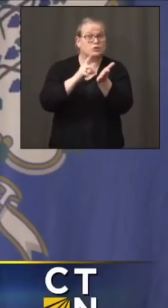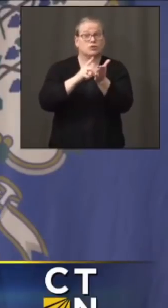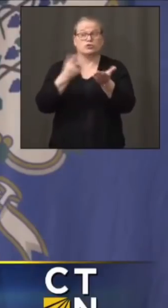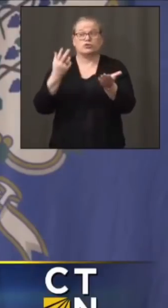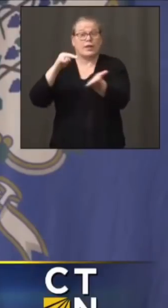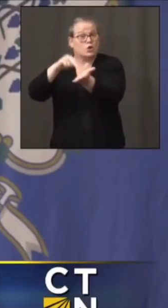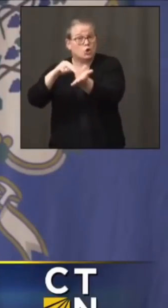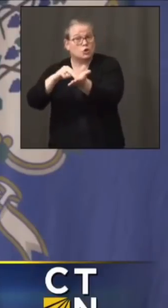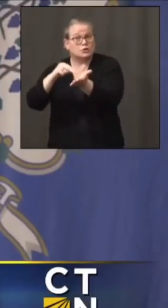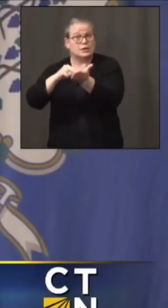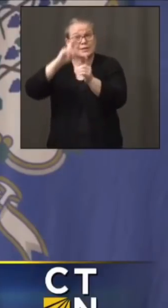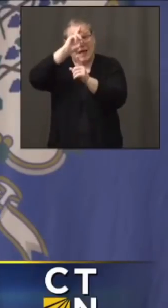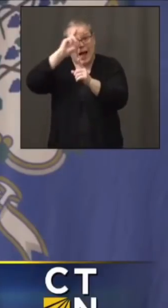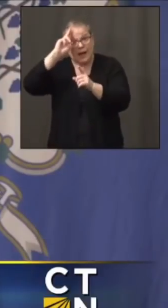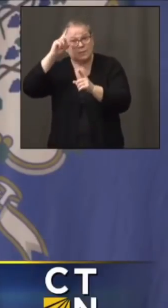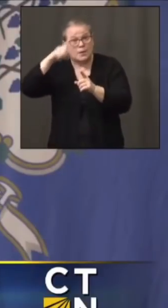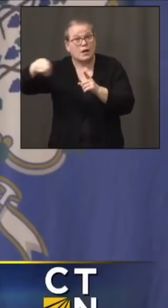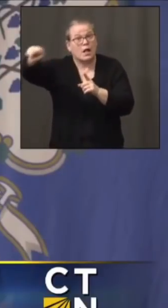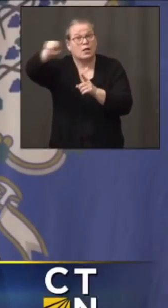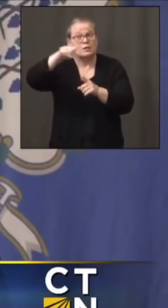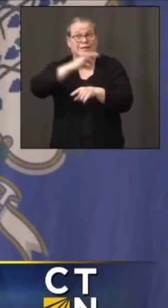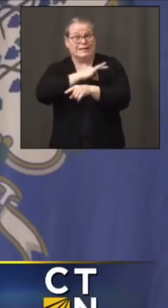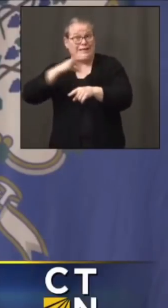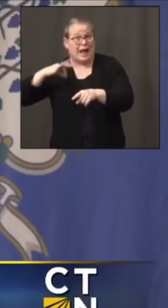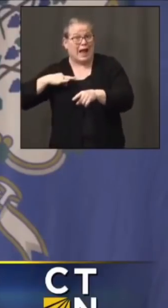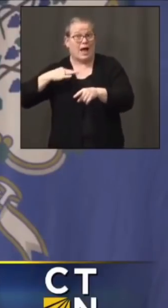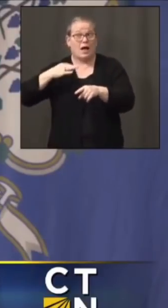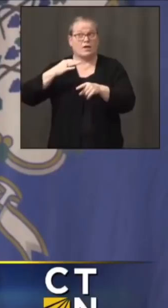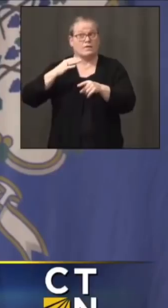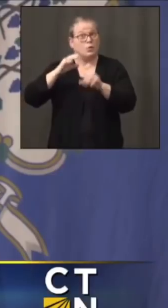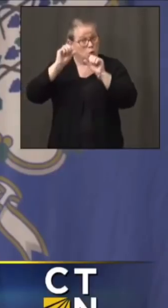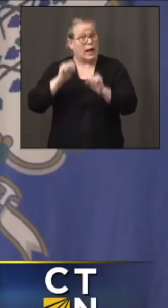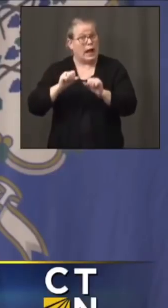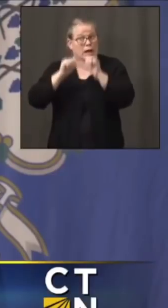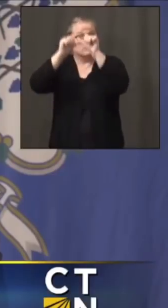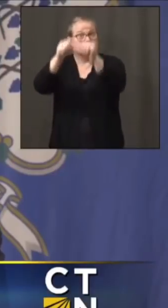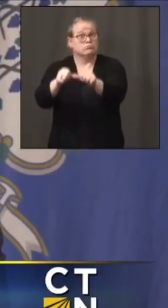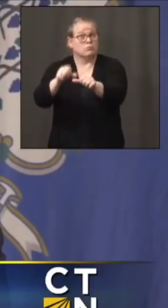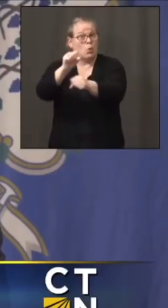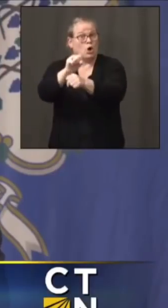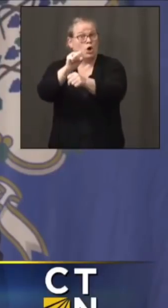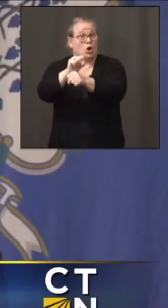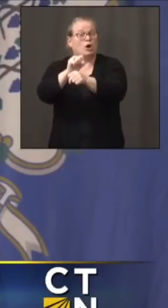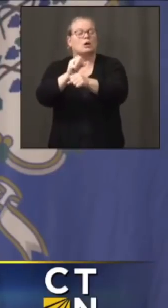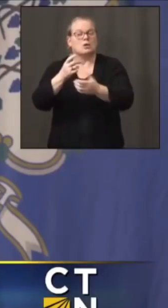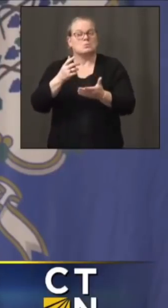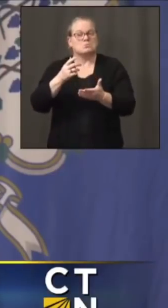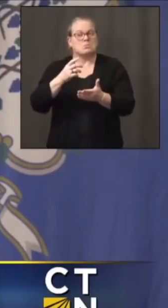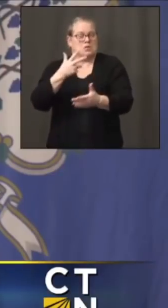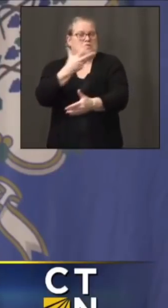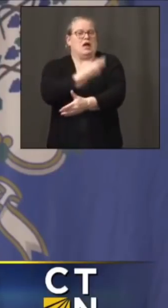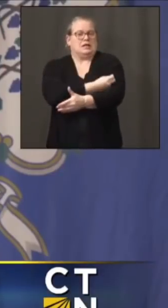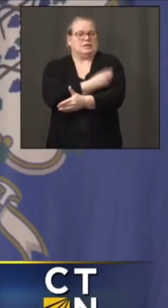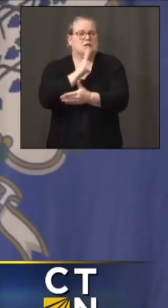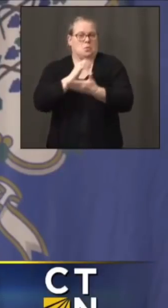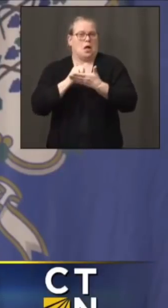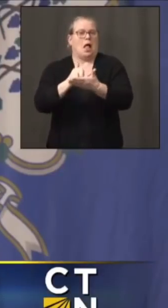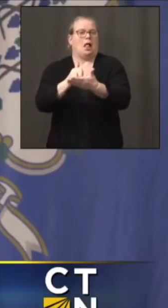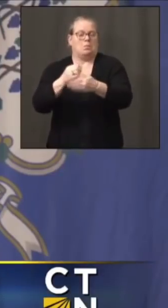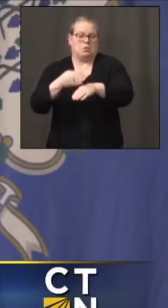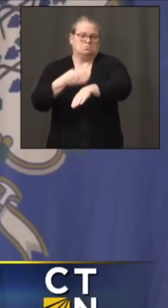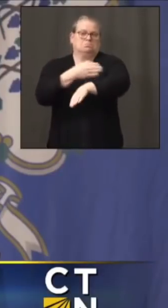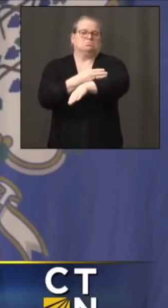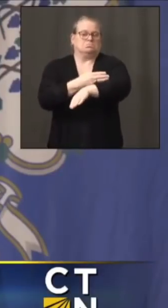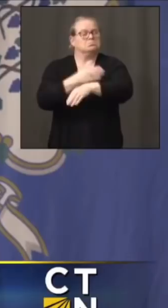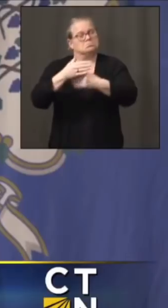different hospitals being able to stay at work, I think you'll see that the vaccine makes a difference over the course of the next